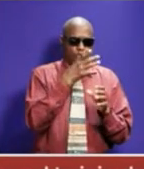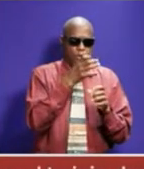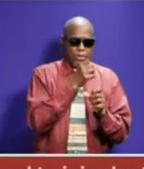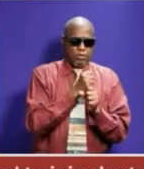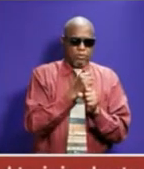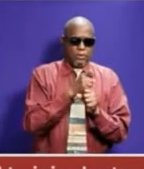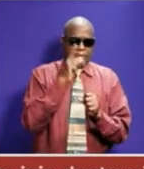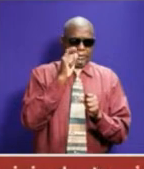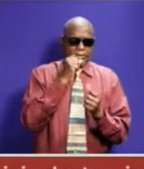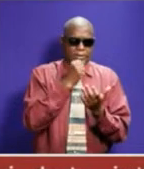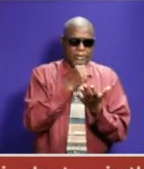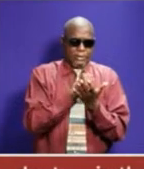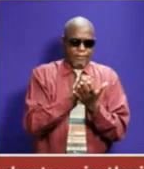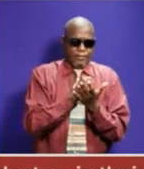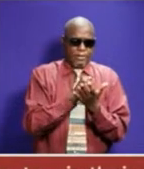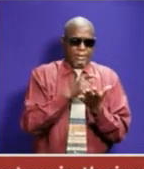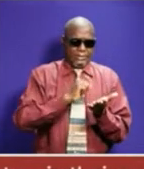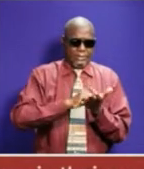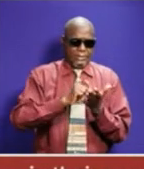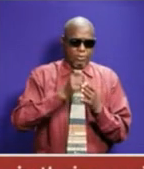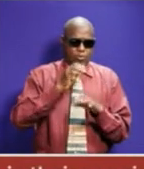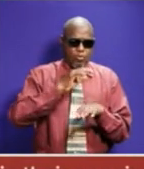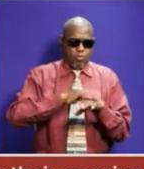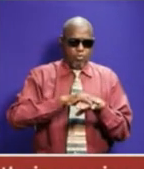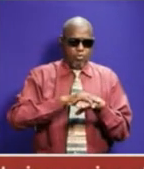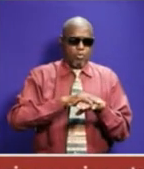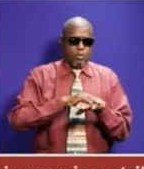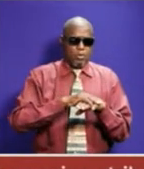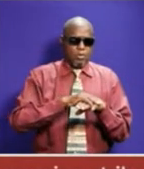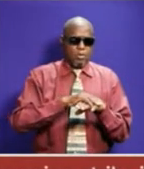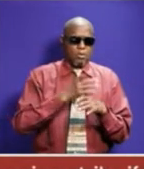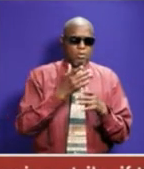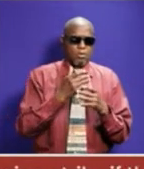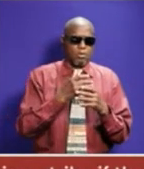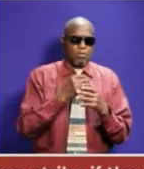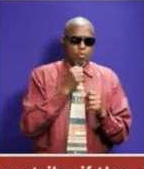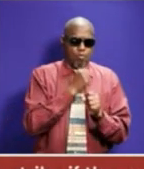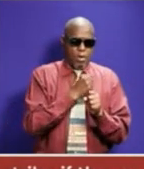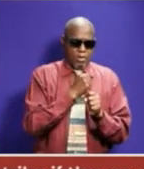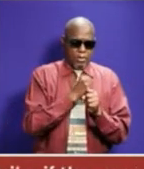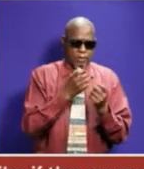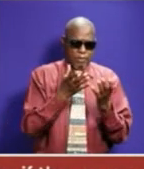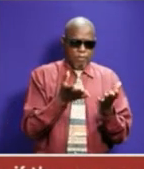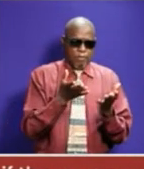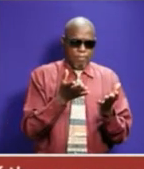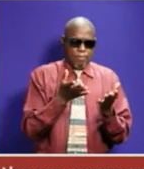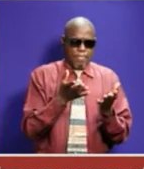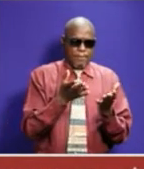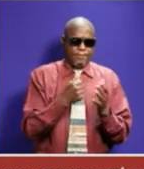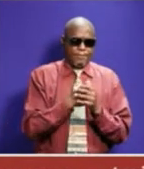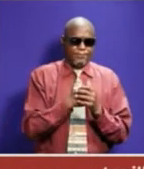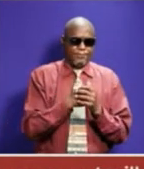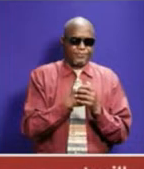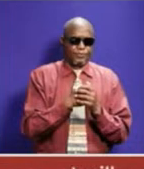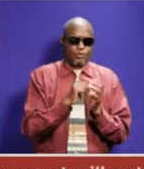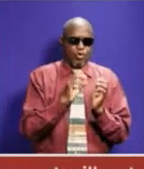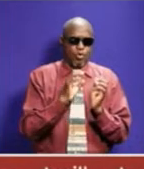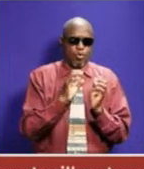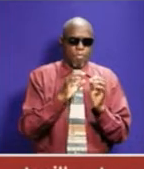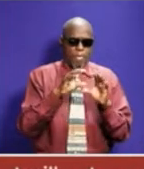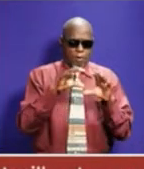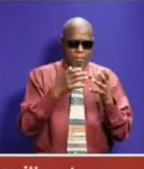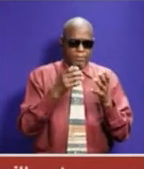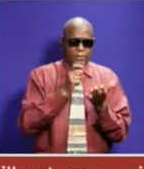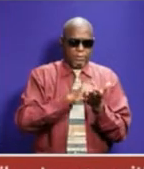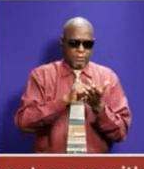a certified secretary on board, depending on the sector. Such certified secretary could be called a corporate secretary,